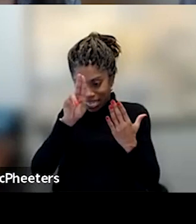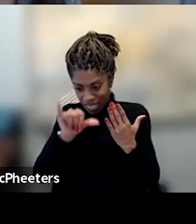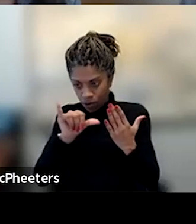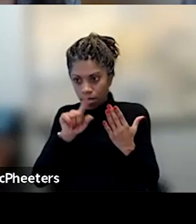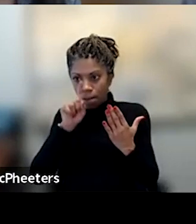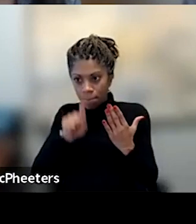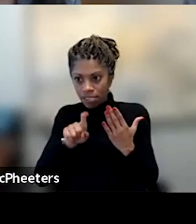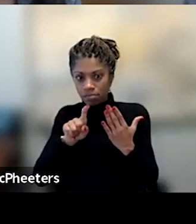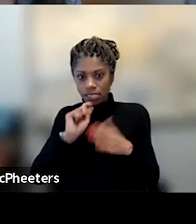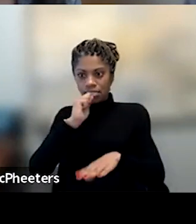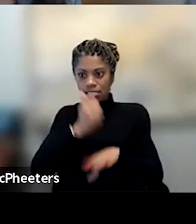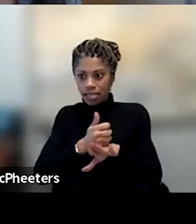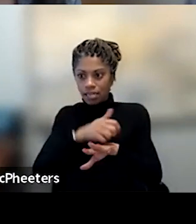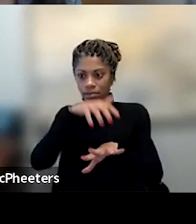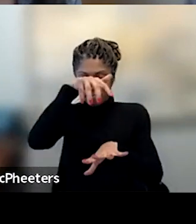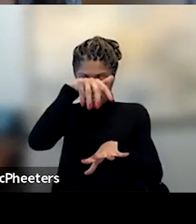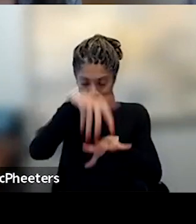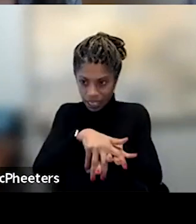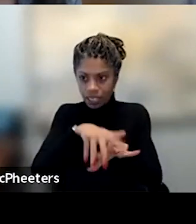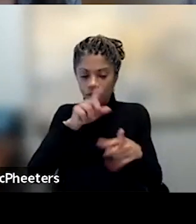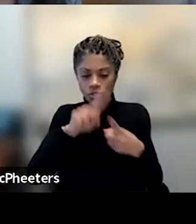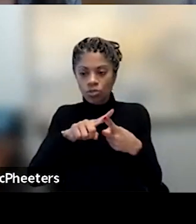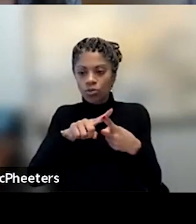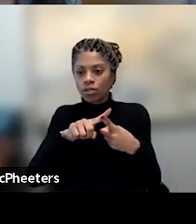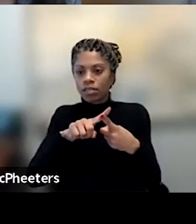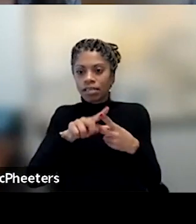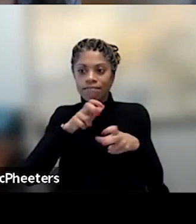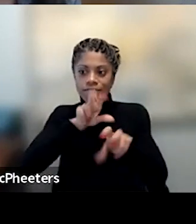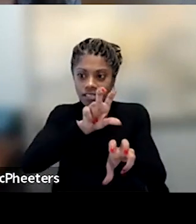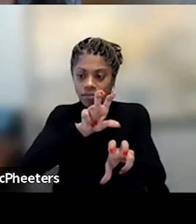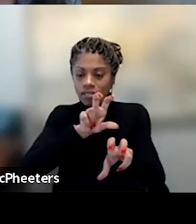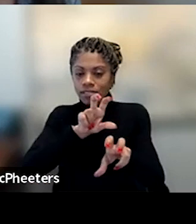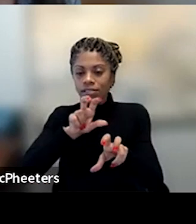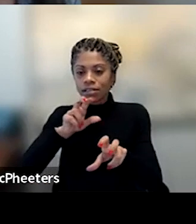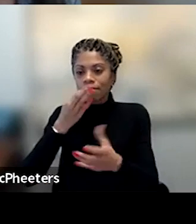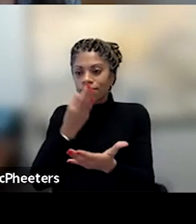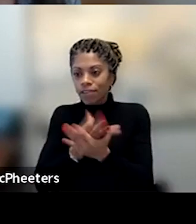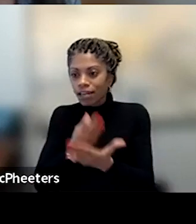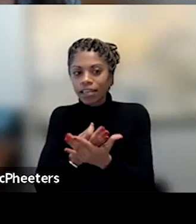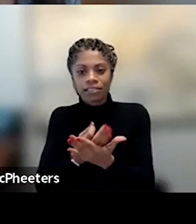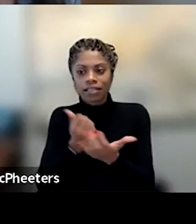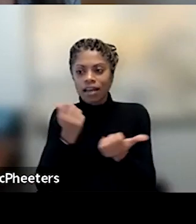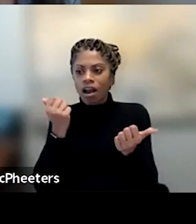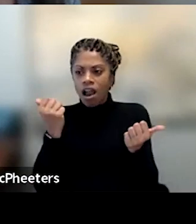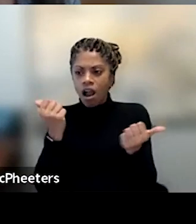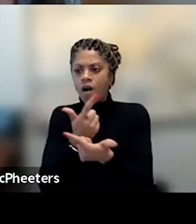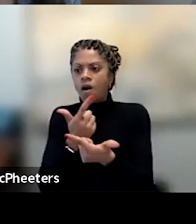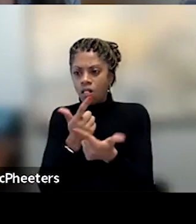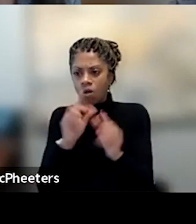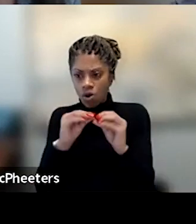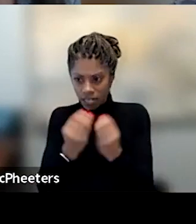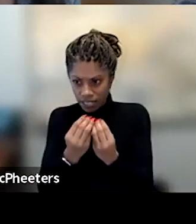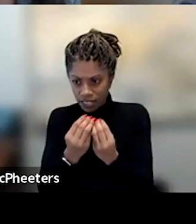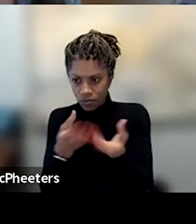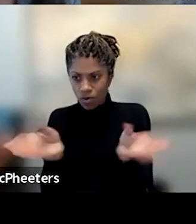contracting, into your investment side. This has to become an organization-wide ethos,